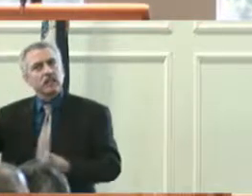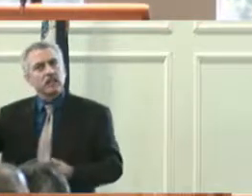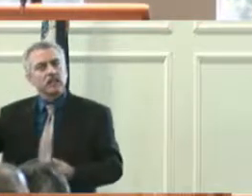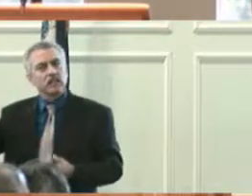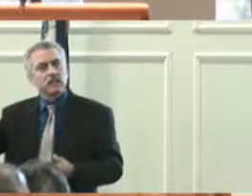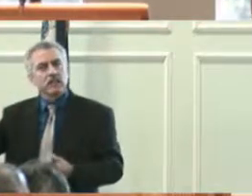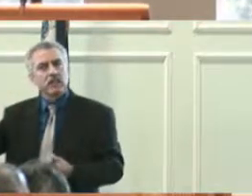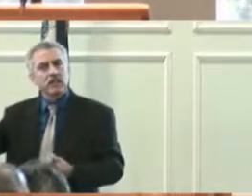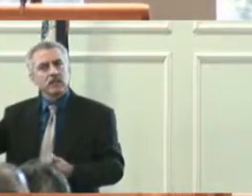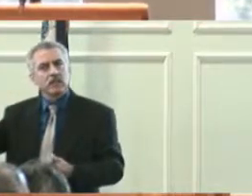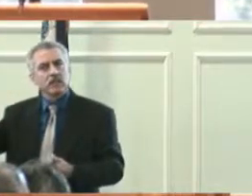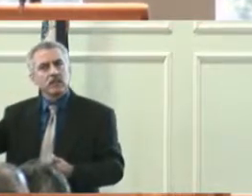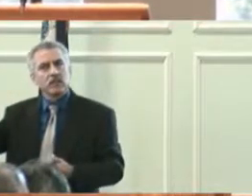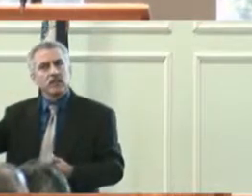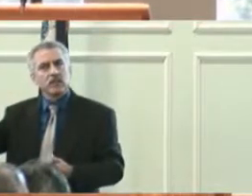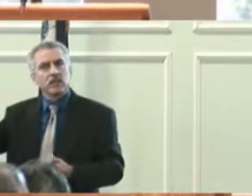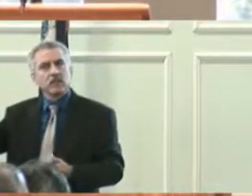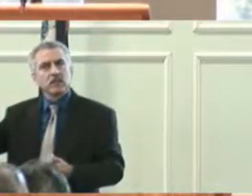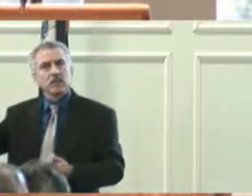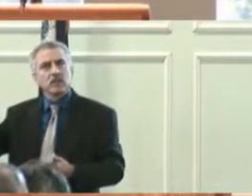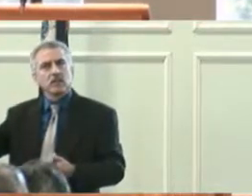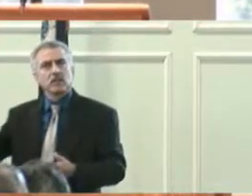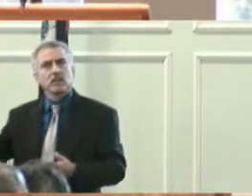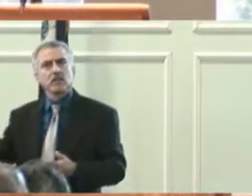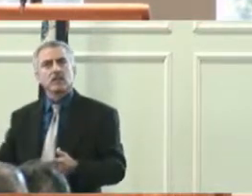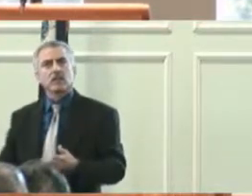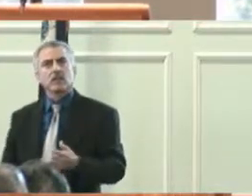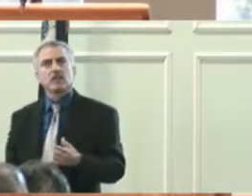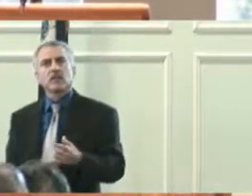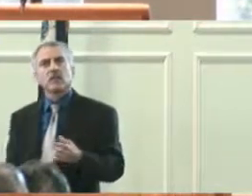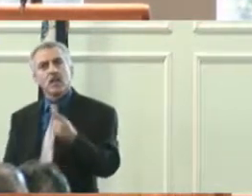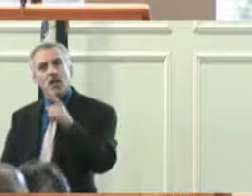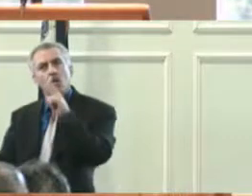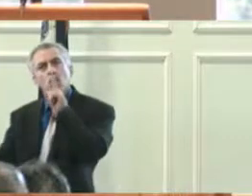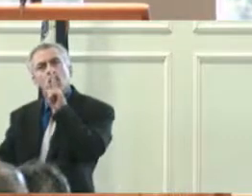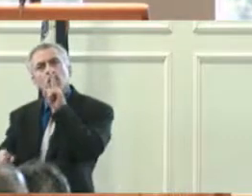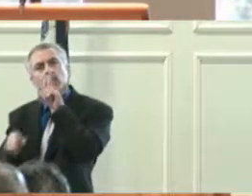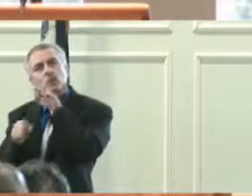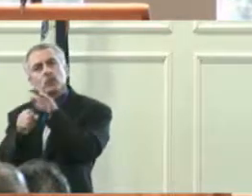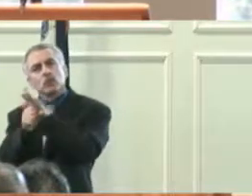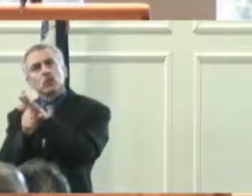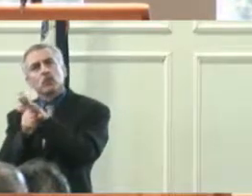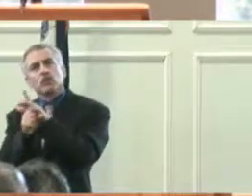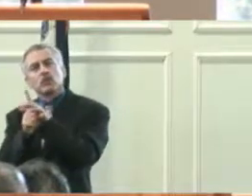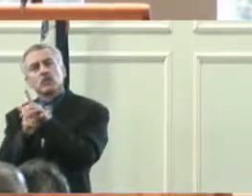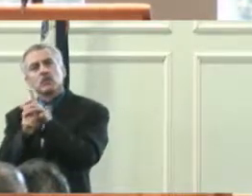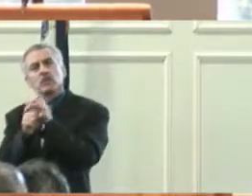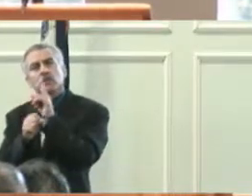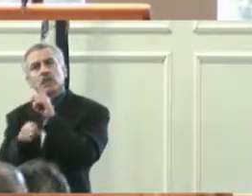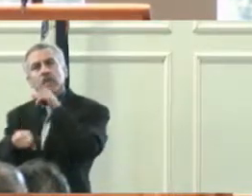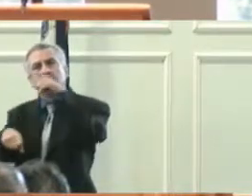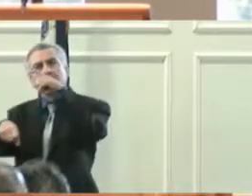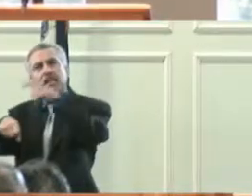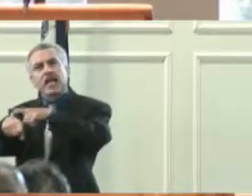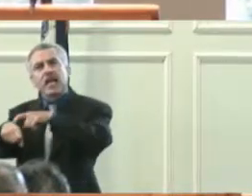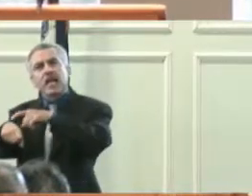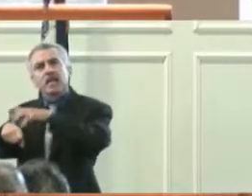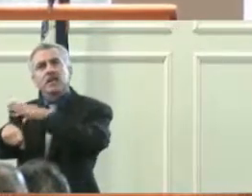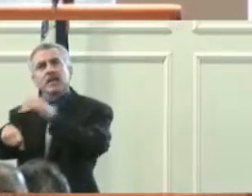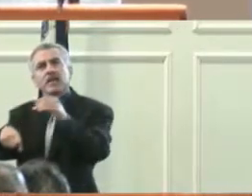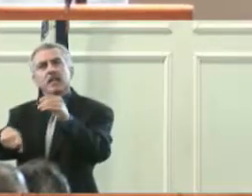left hand to heaven, and swore by him who lives forever and ever, and it shall be for a time, times, and